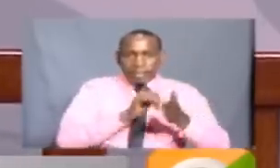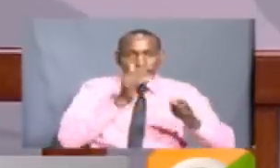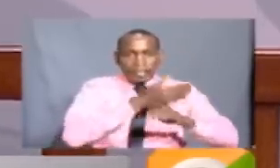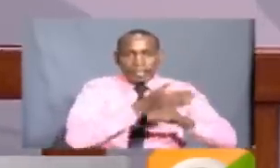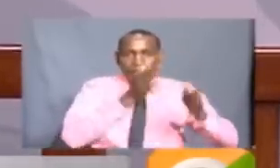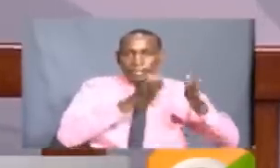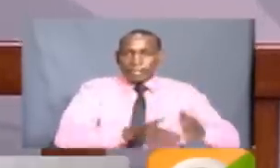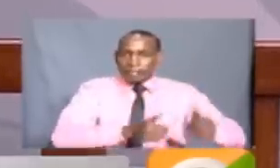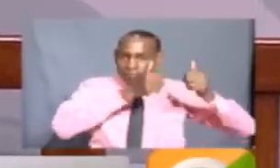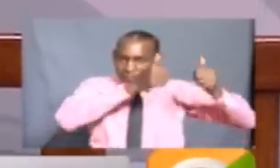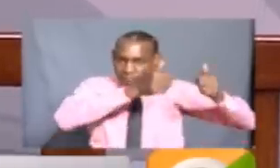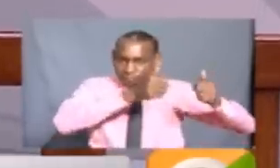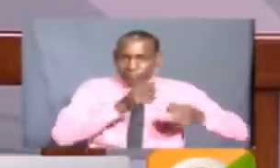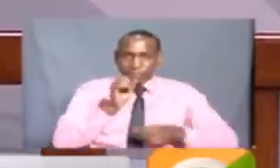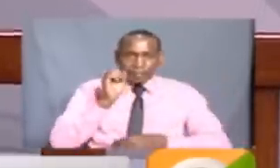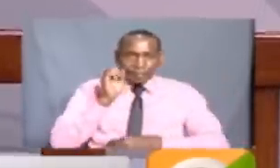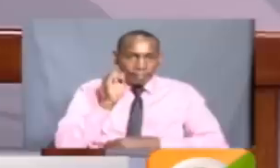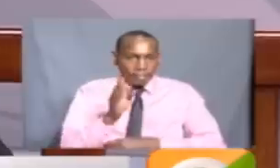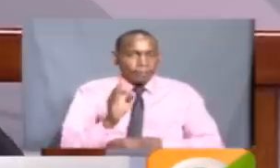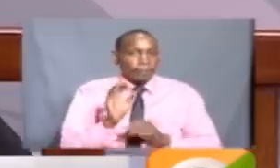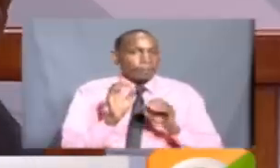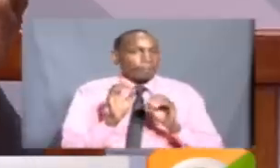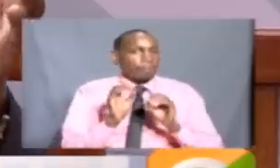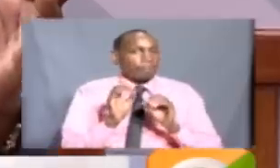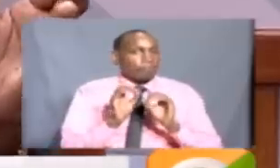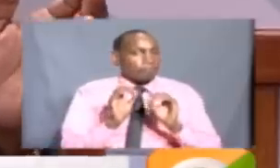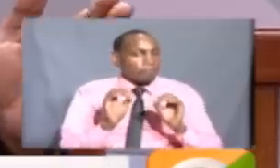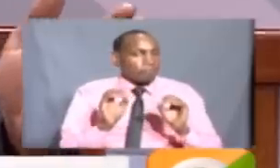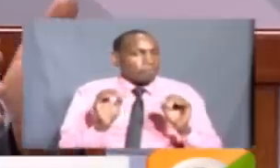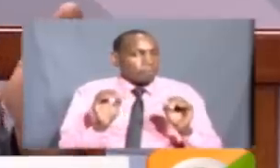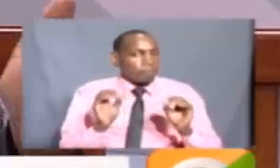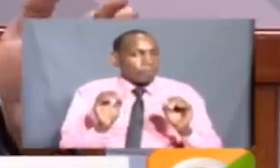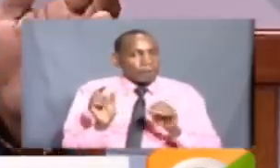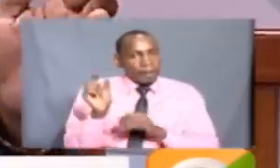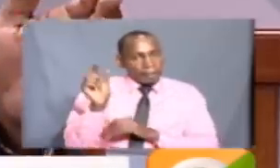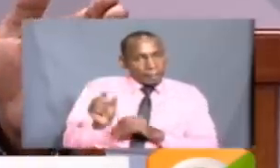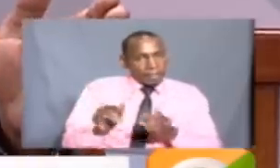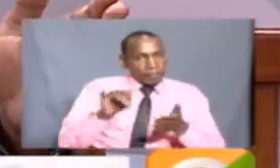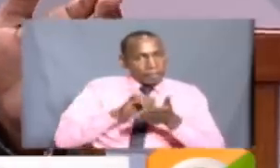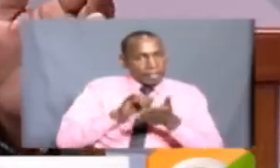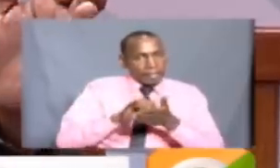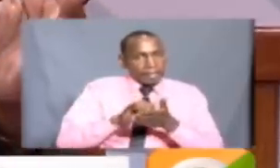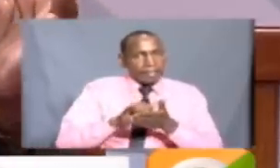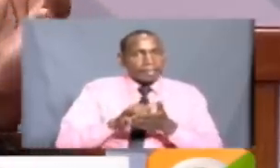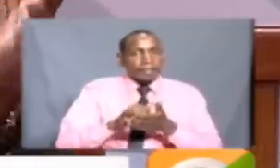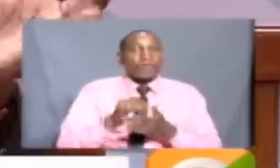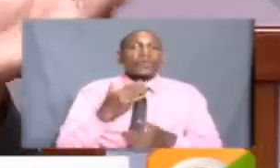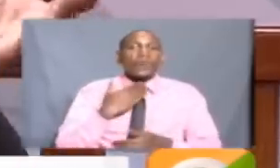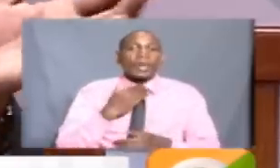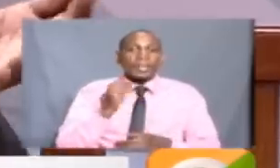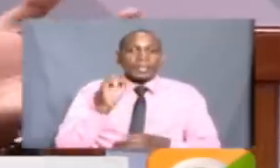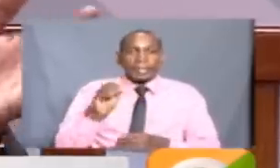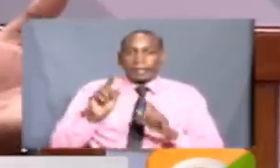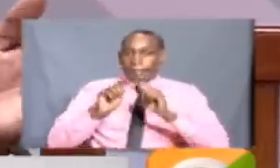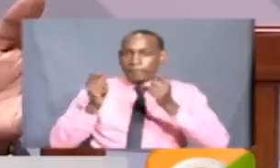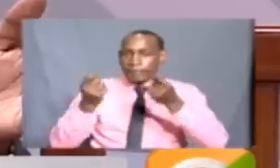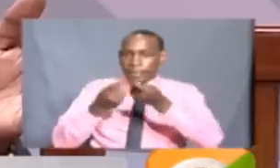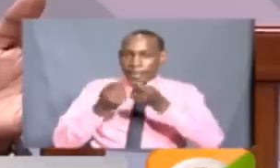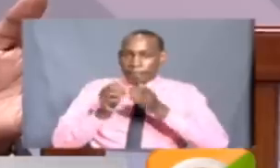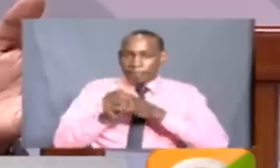are, if you are not the person that they want, if you are not their tribal leader,